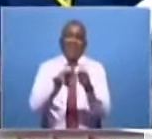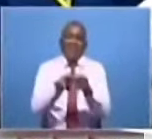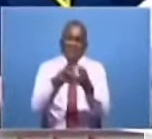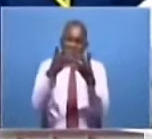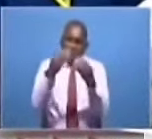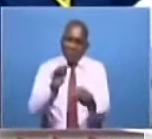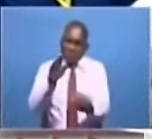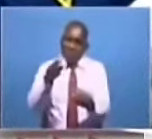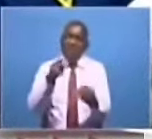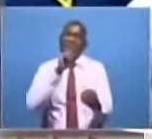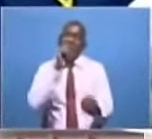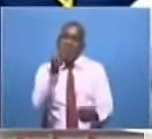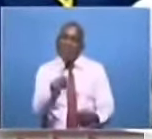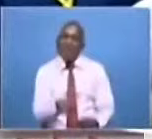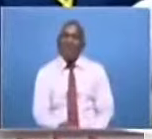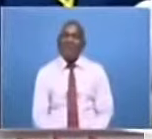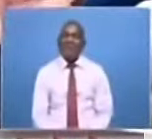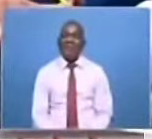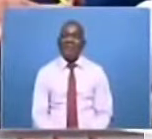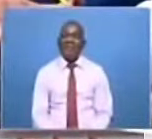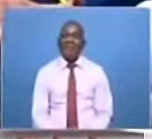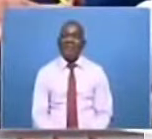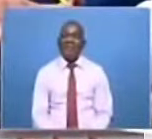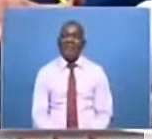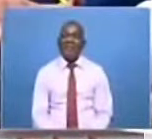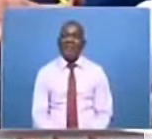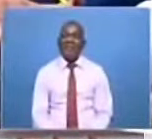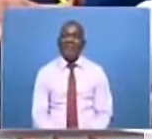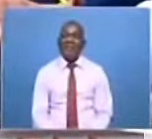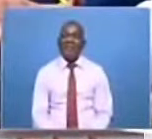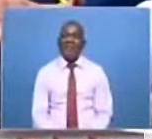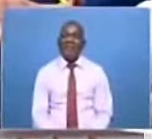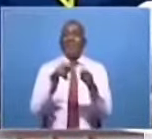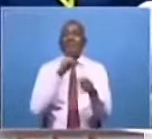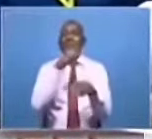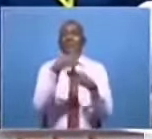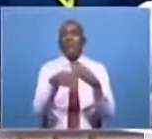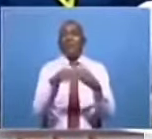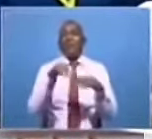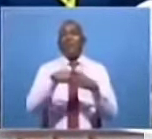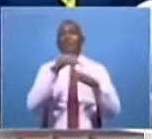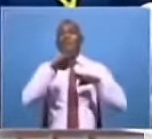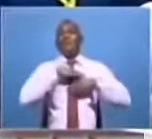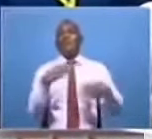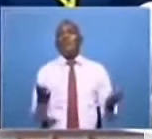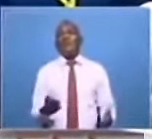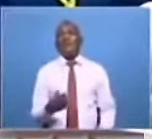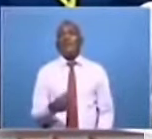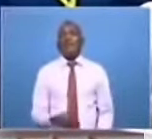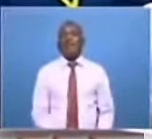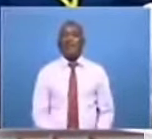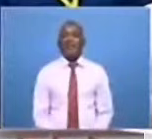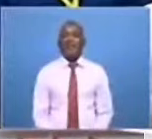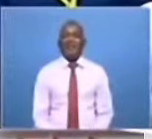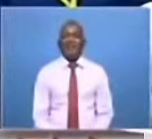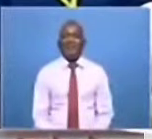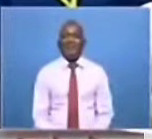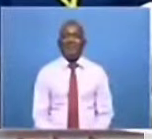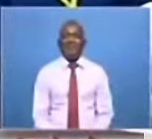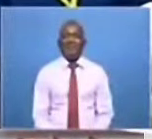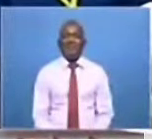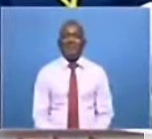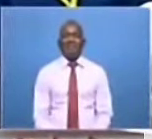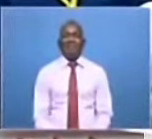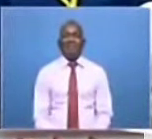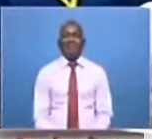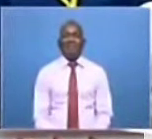what underlies your question, because what underlies your... If my lady can allow me... Just a minute.